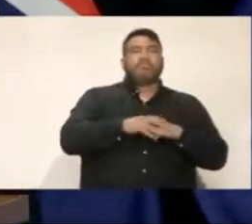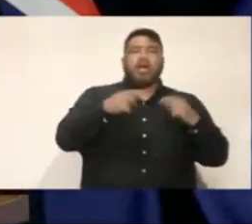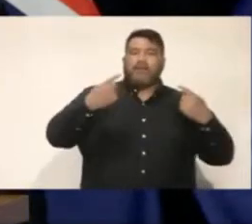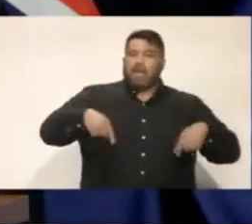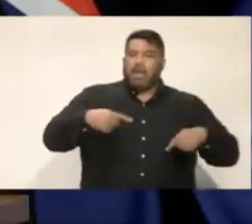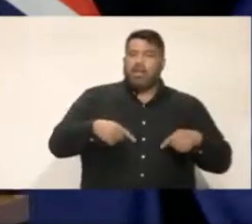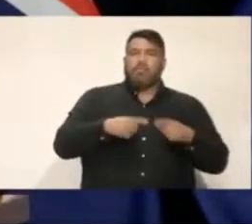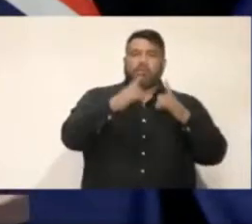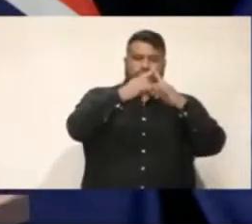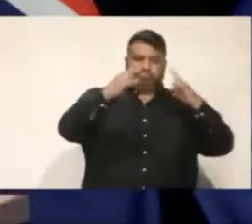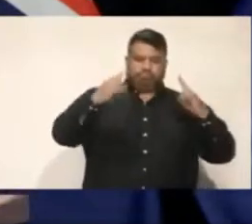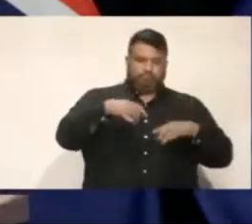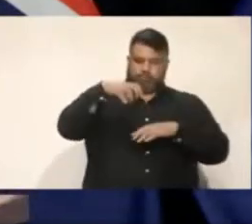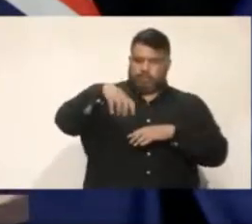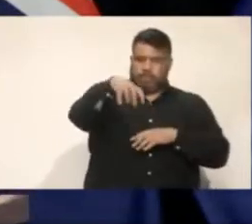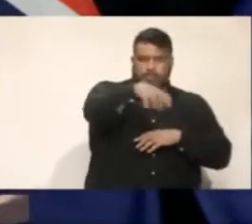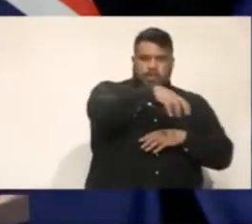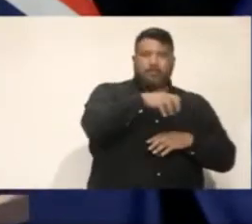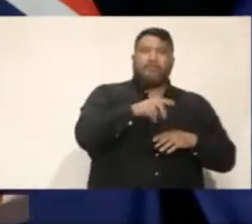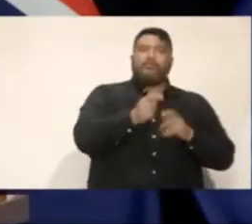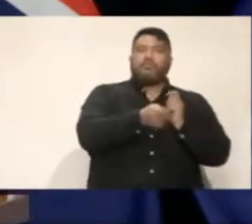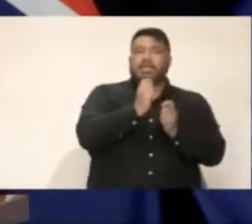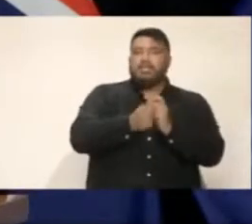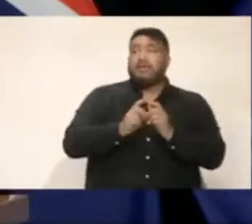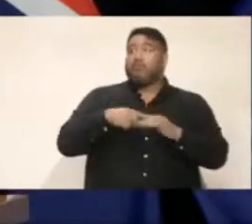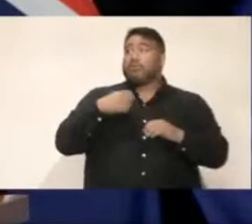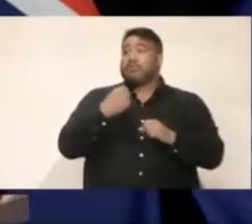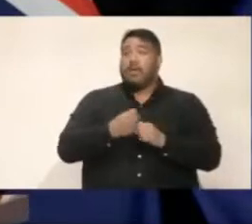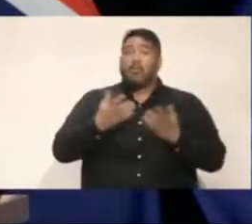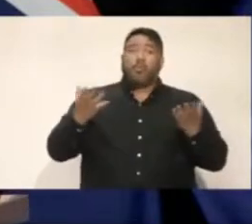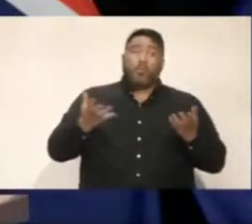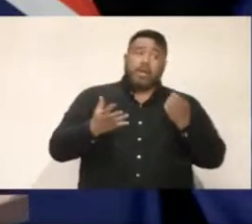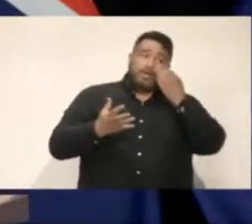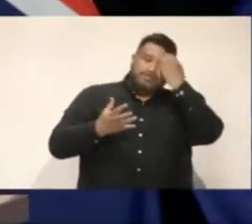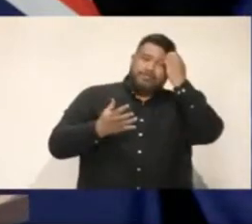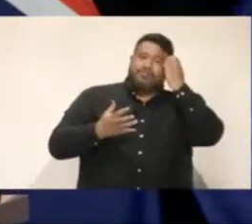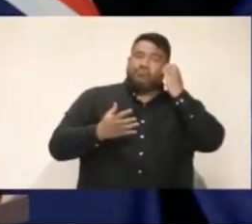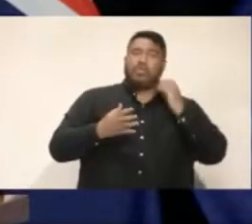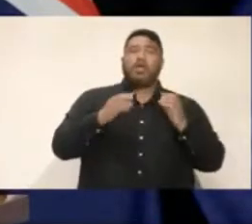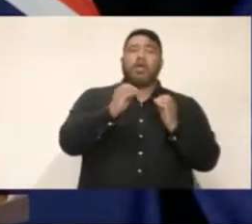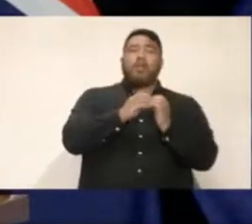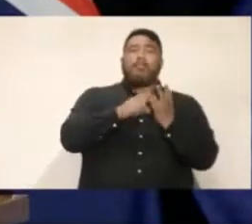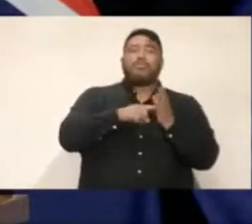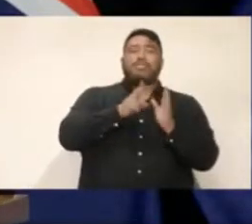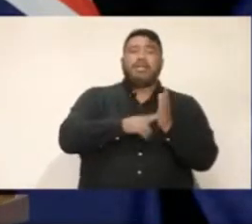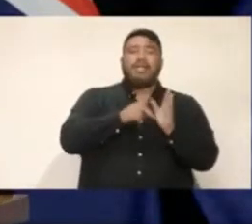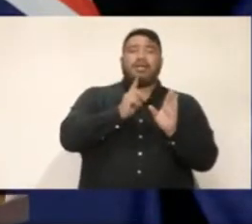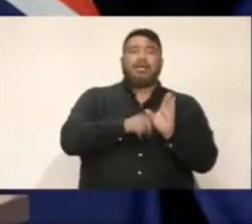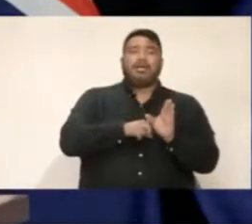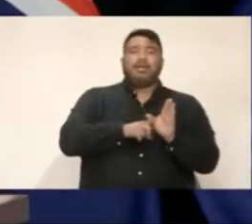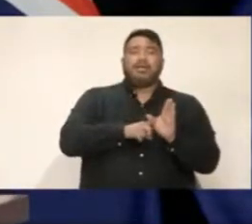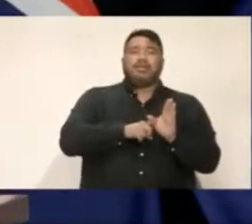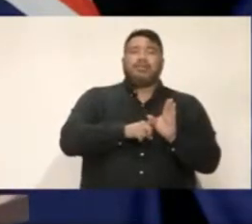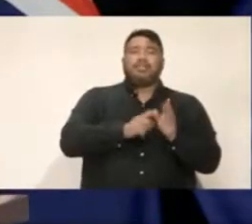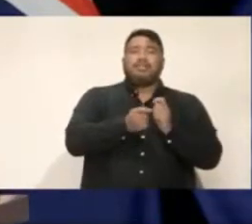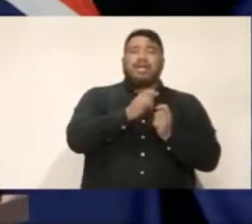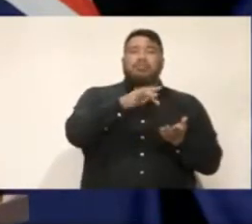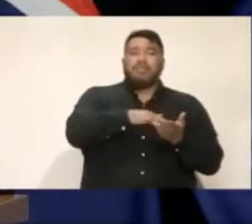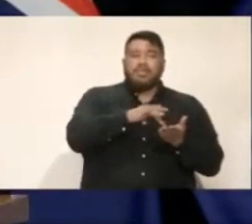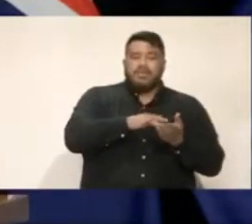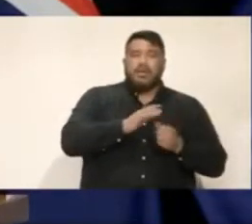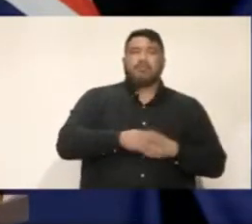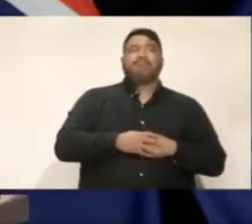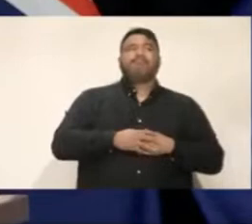of testing in more diverse locations, including, for instance, testing stations at Botany Town Centre. You'll see testing stations